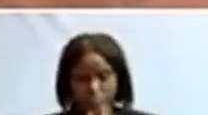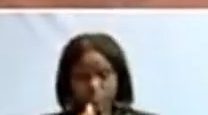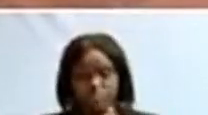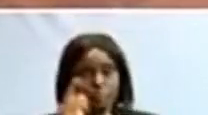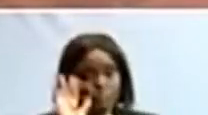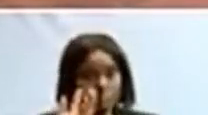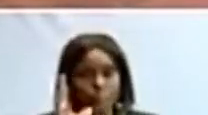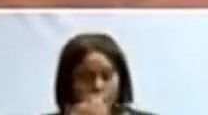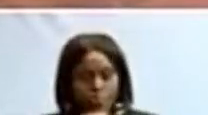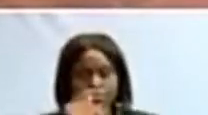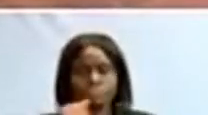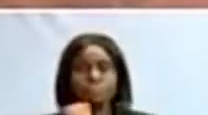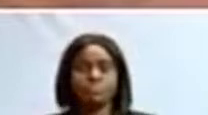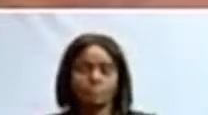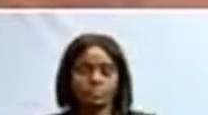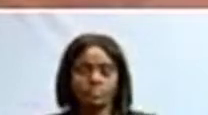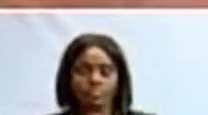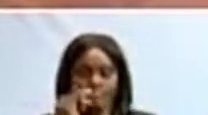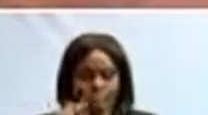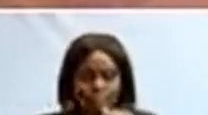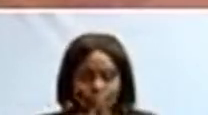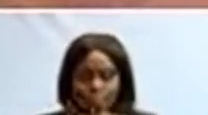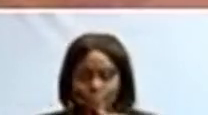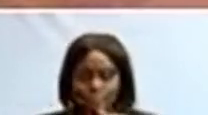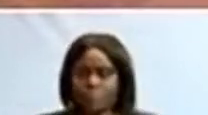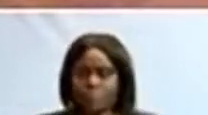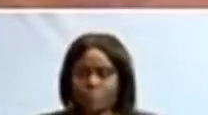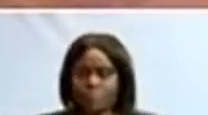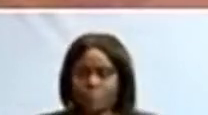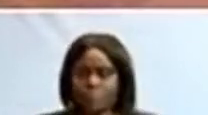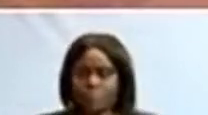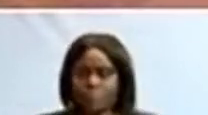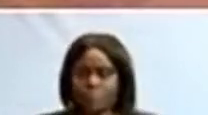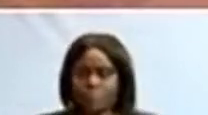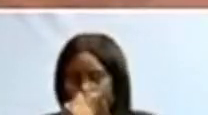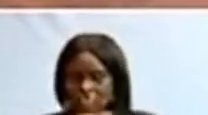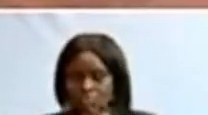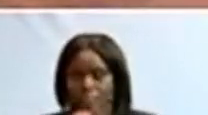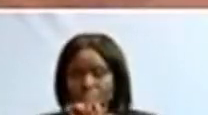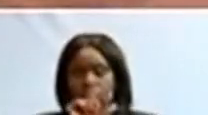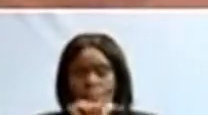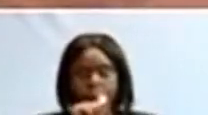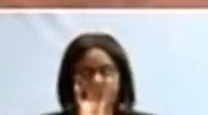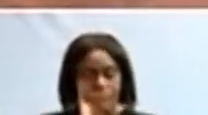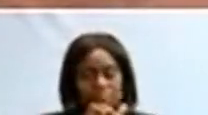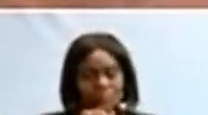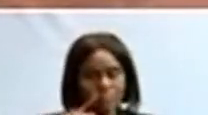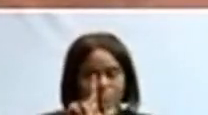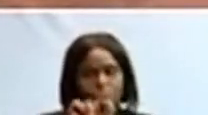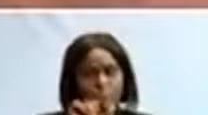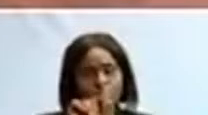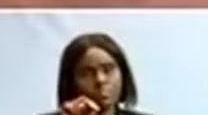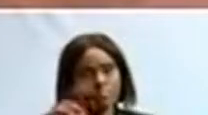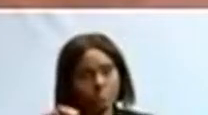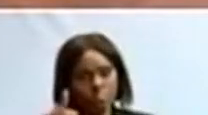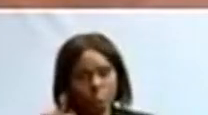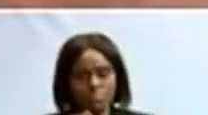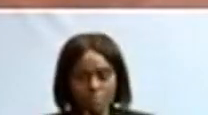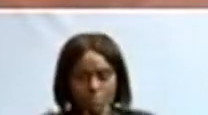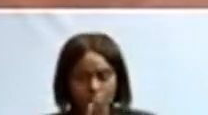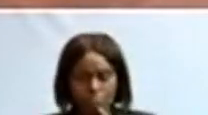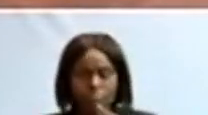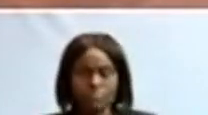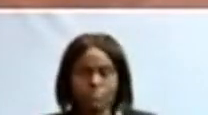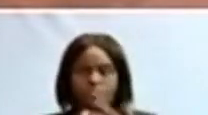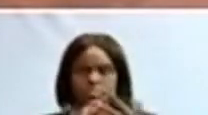the financial year ended 31st December 2018 to 2022. Management has